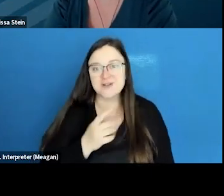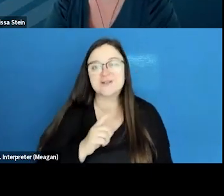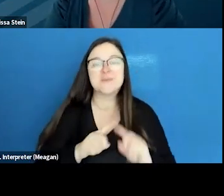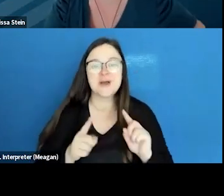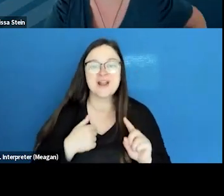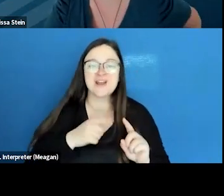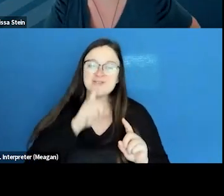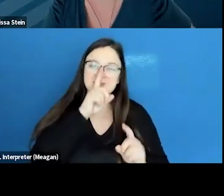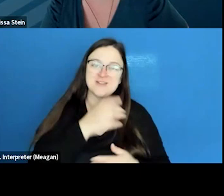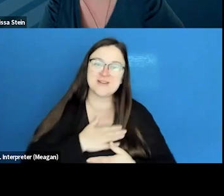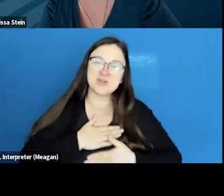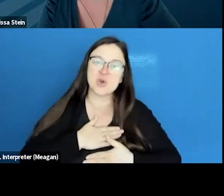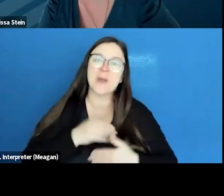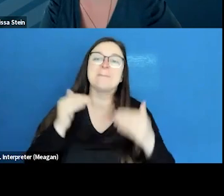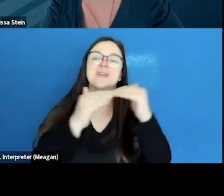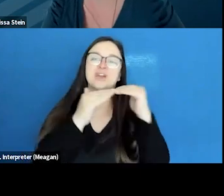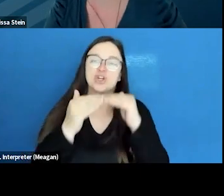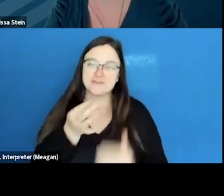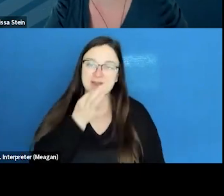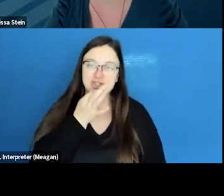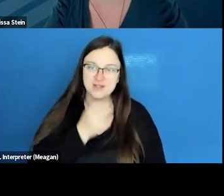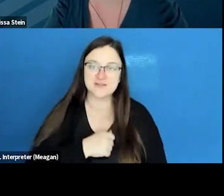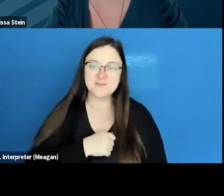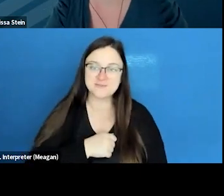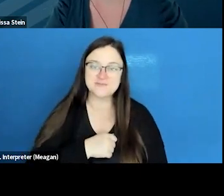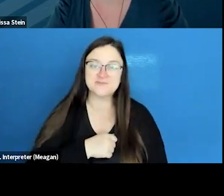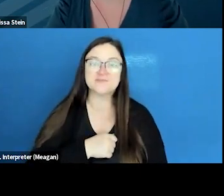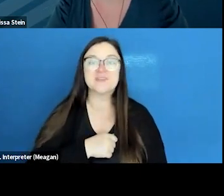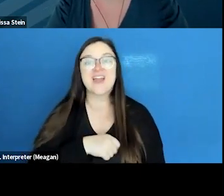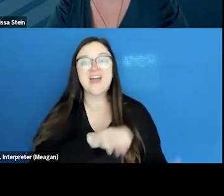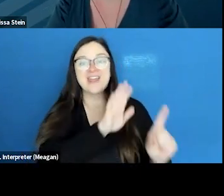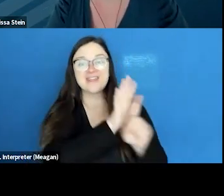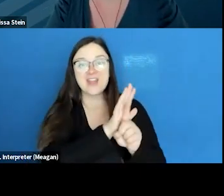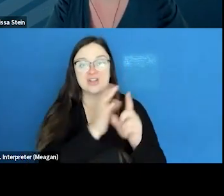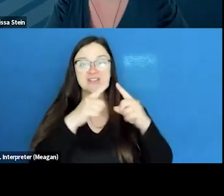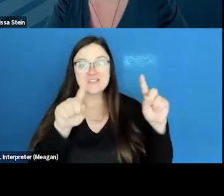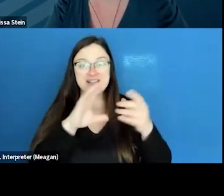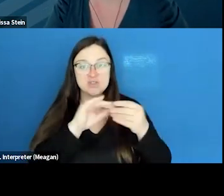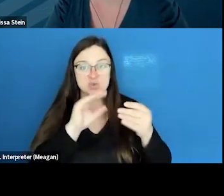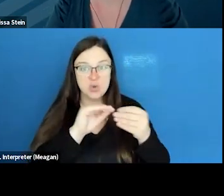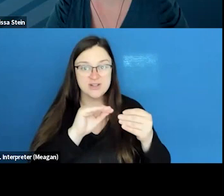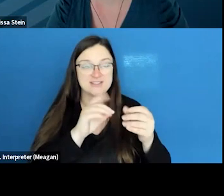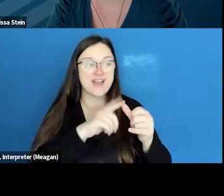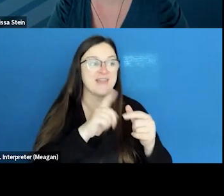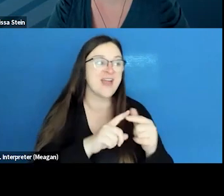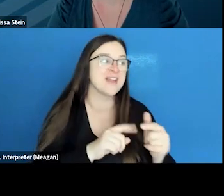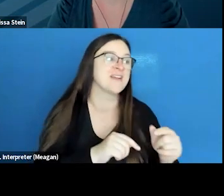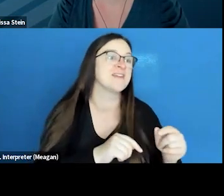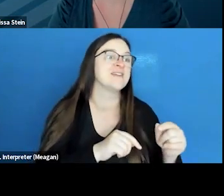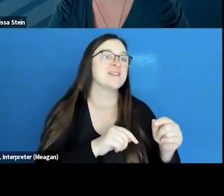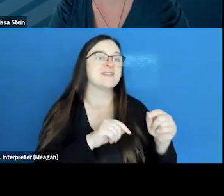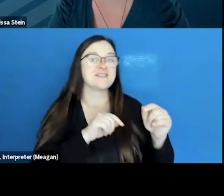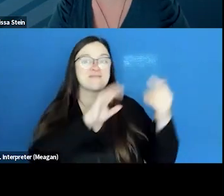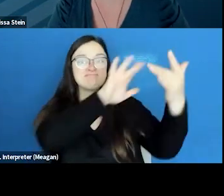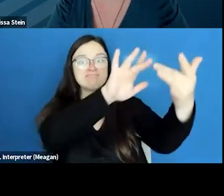I really like peer specialists, because they're success stories that then reach back and do good for other people. How